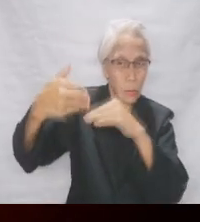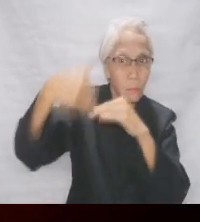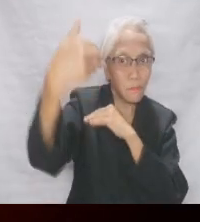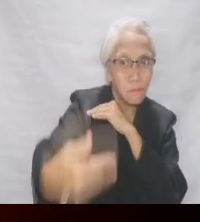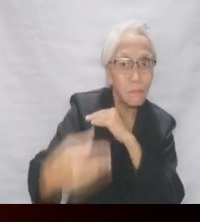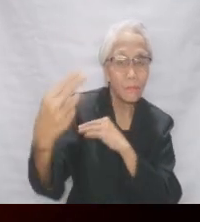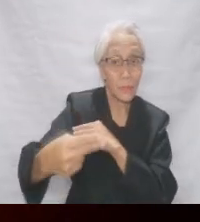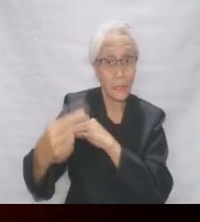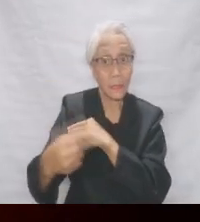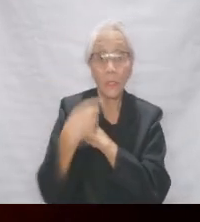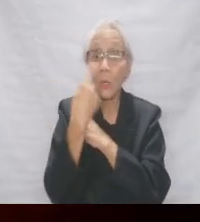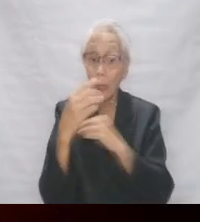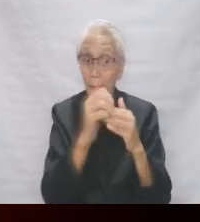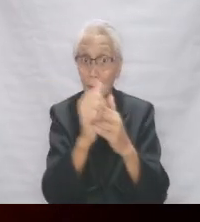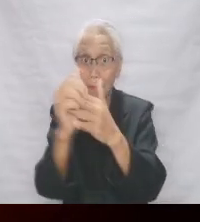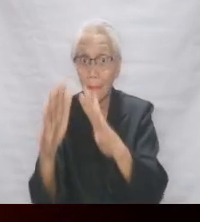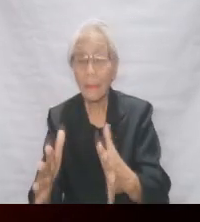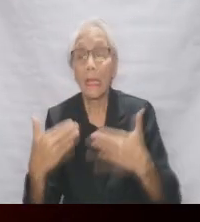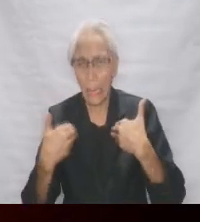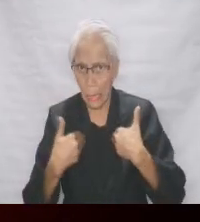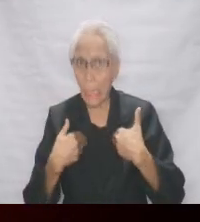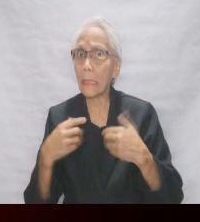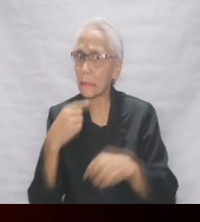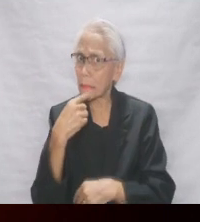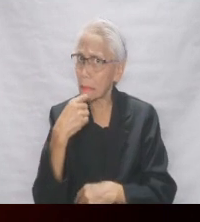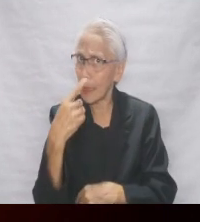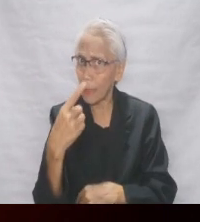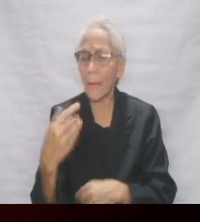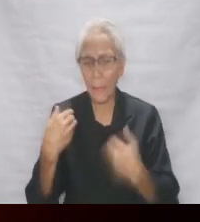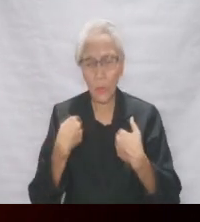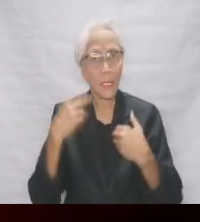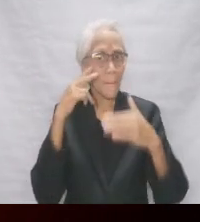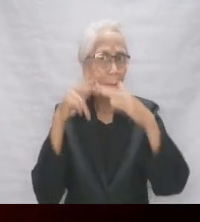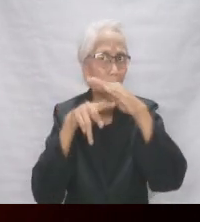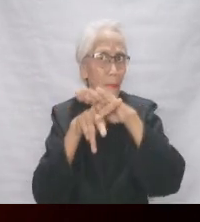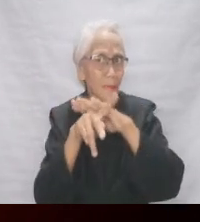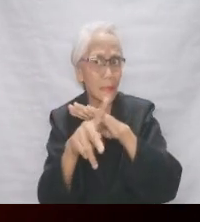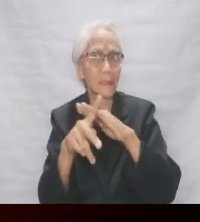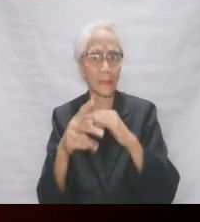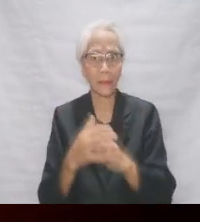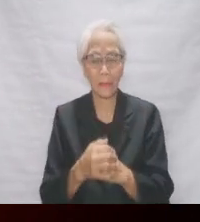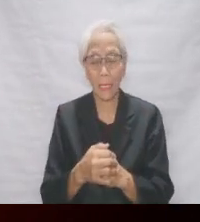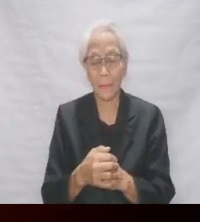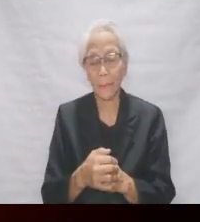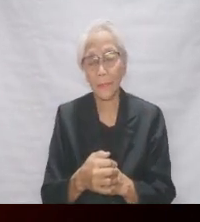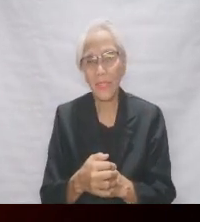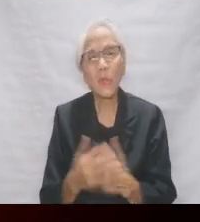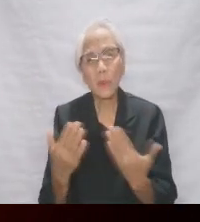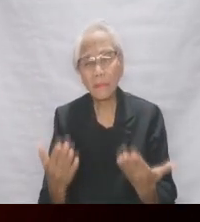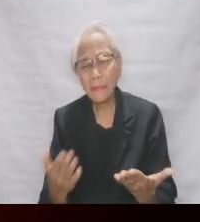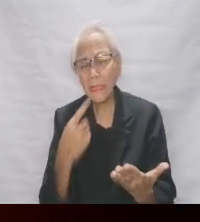many leaders who claim to have a mission from God, yet mga false leaders or prophets